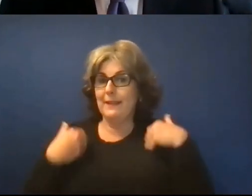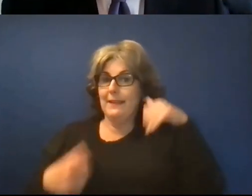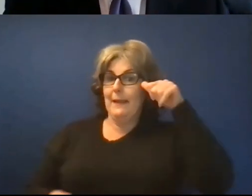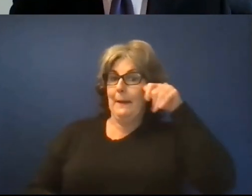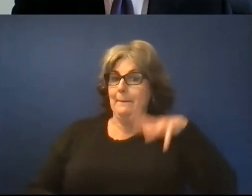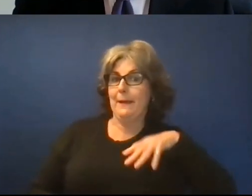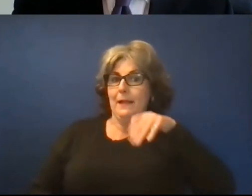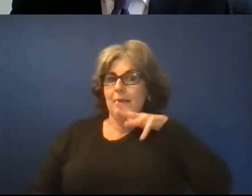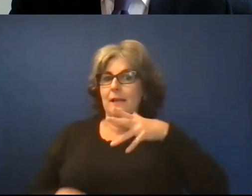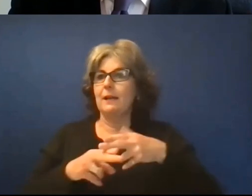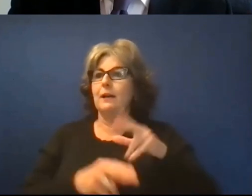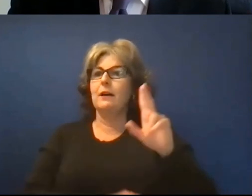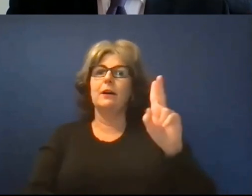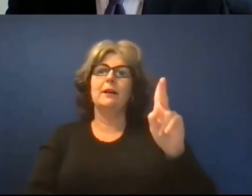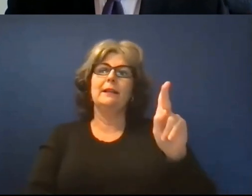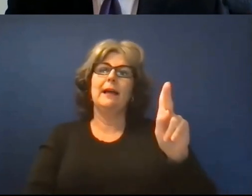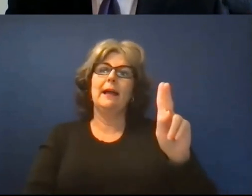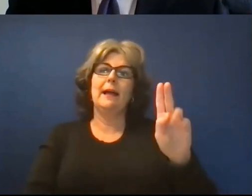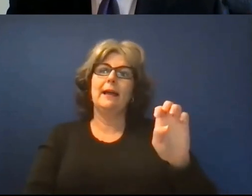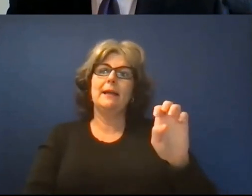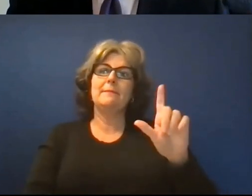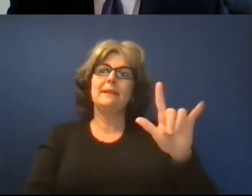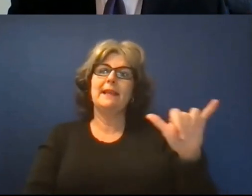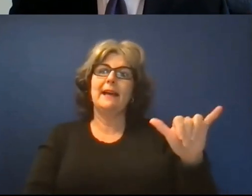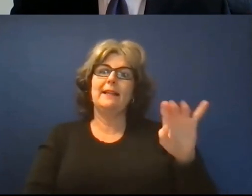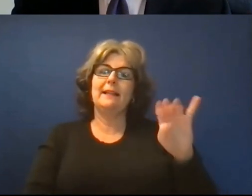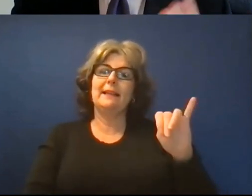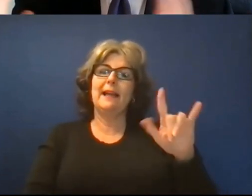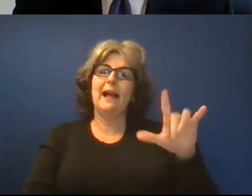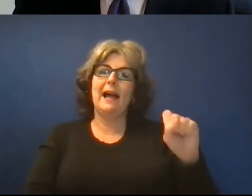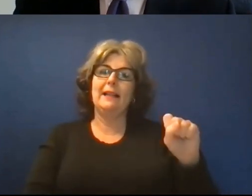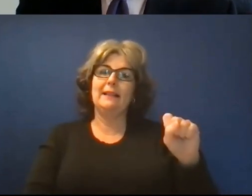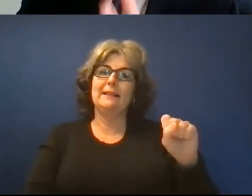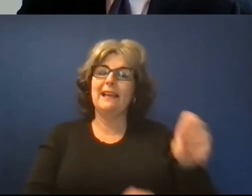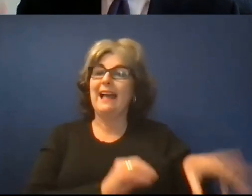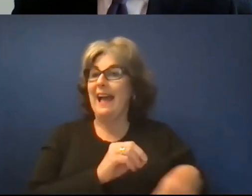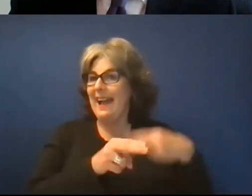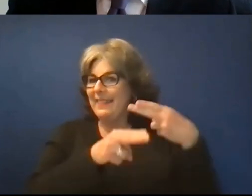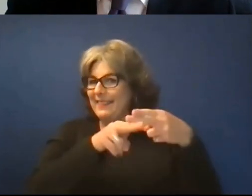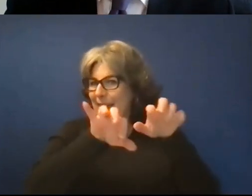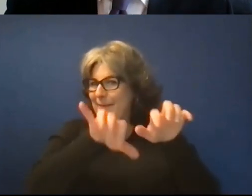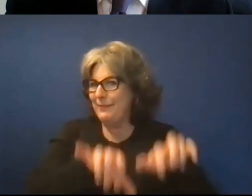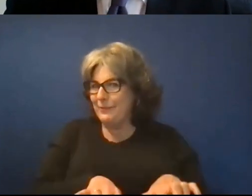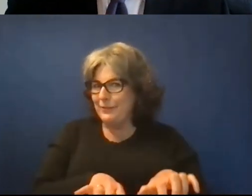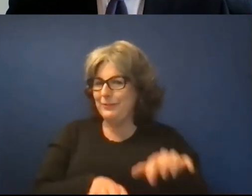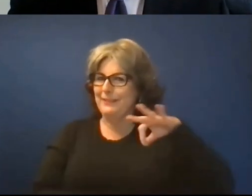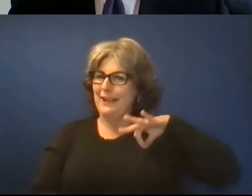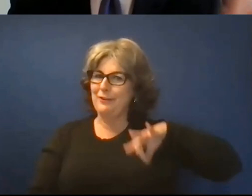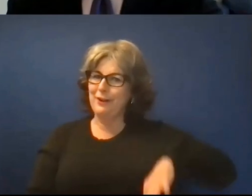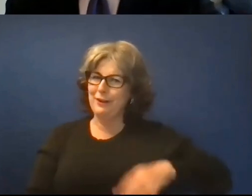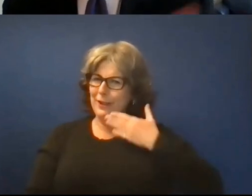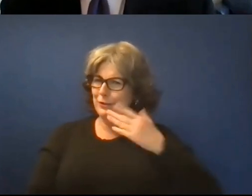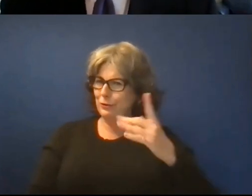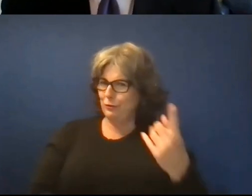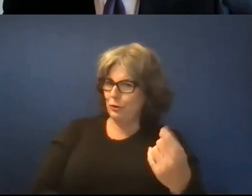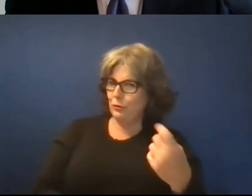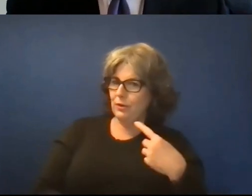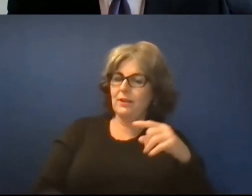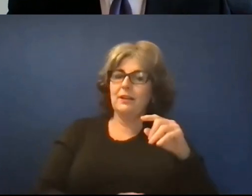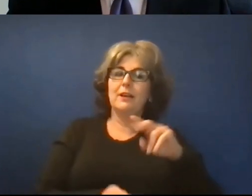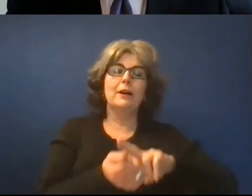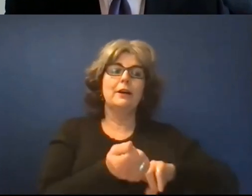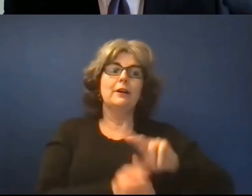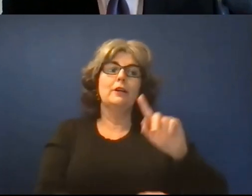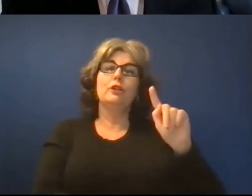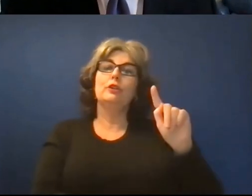named Kelly Eilis. And again, if you can hear me, put your school in the chat, take credit for that, it was a good question. I'll go to Nurse Tinner. What would you